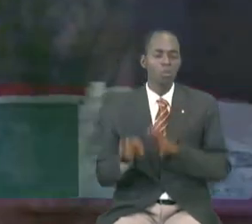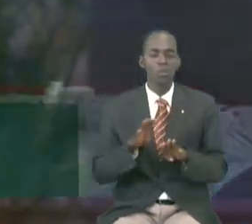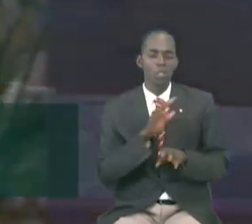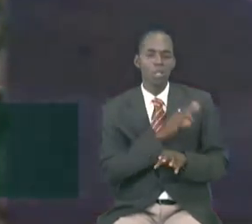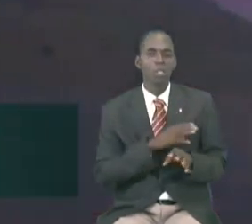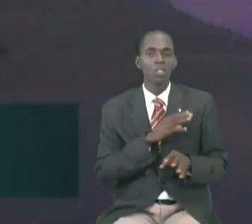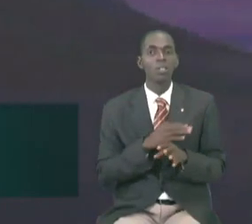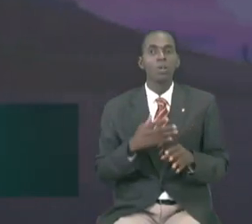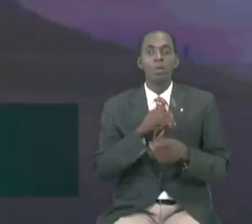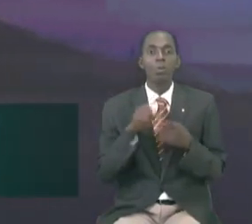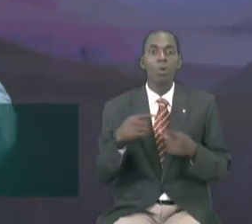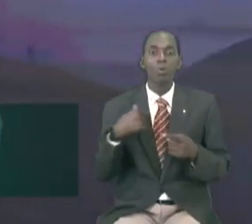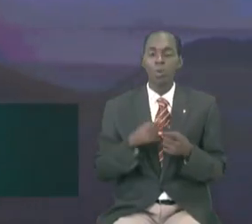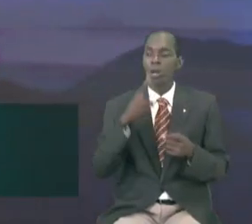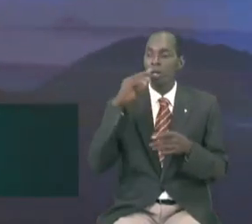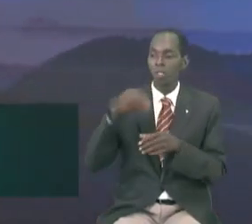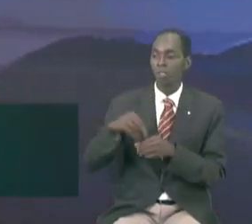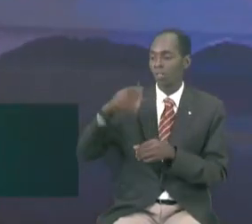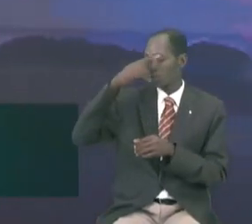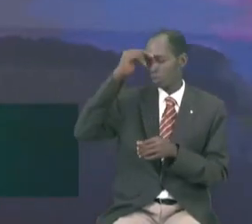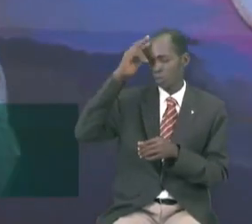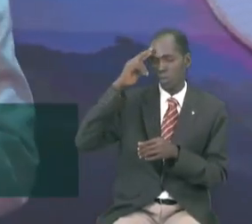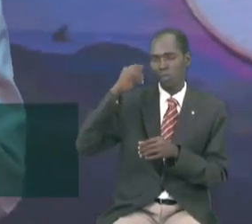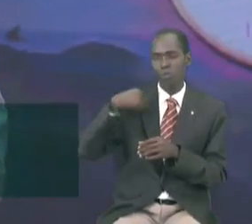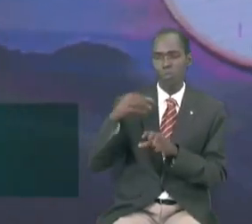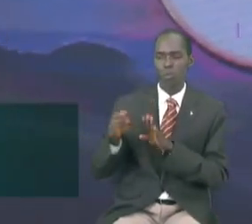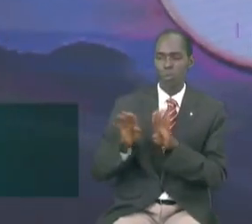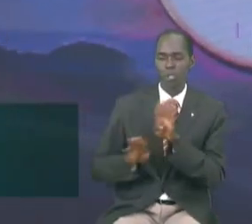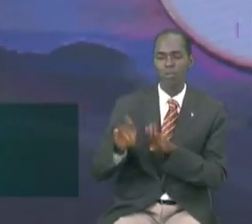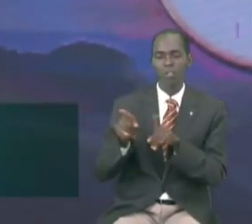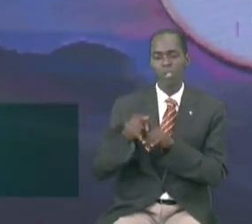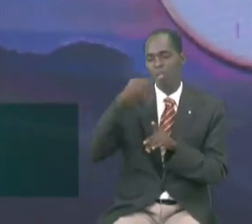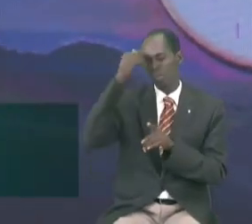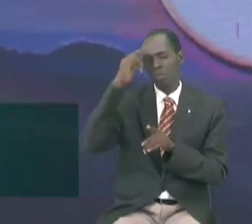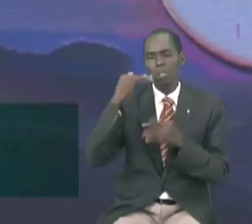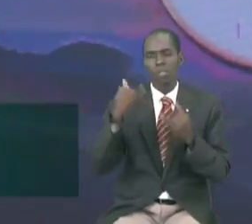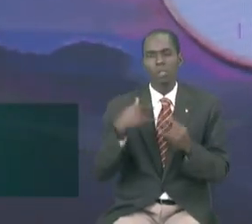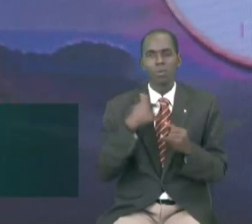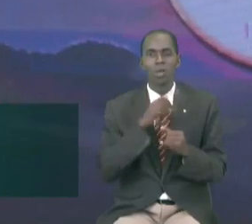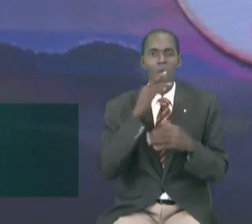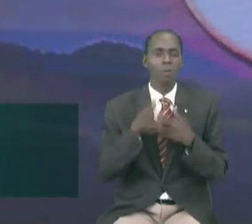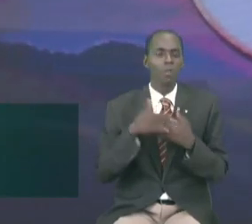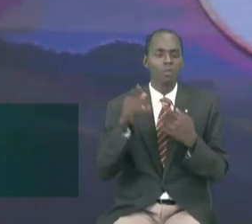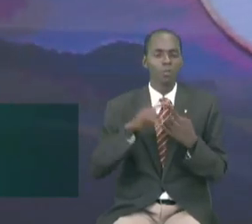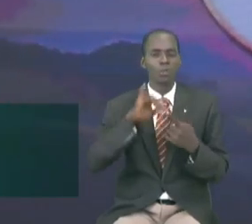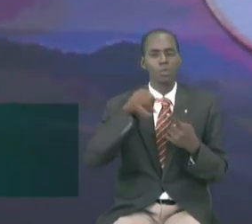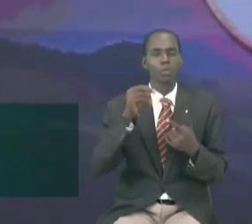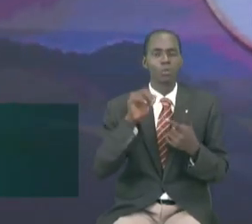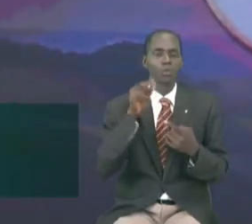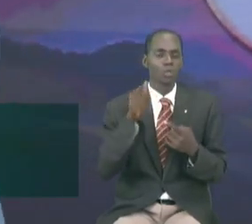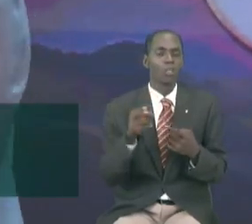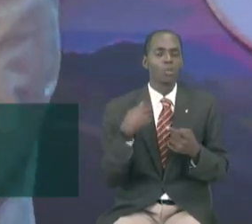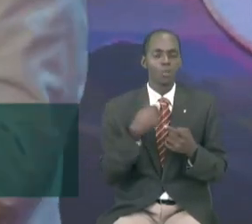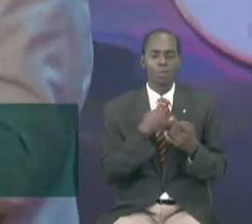play games or gamble with our sins, with our soul. If we confess